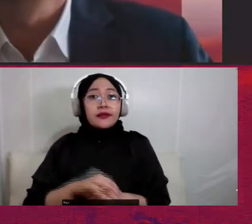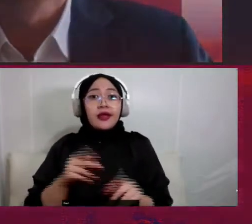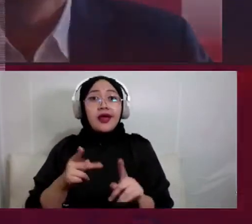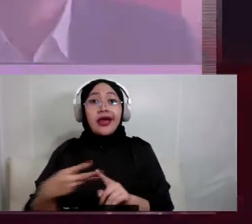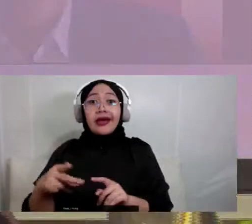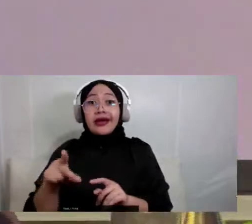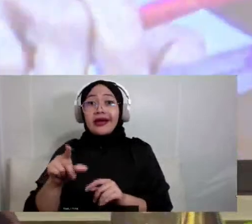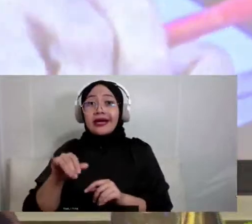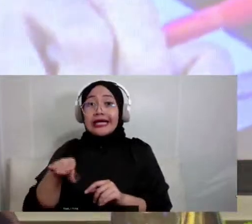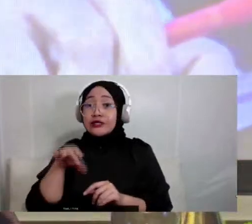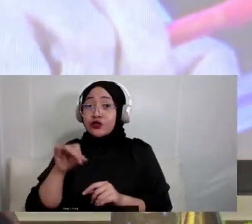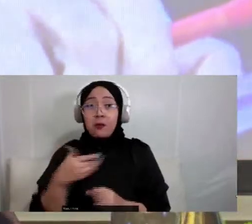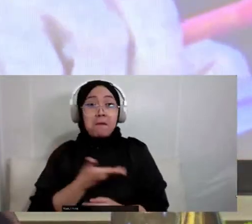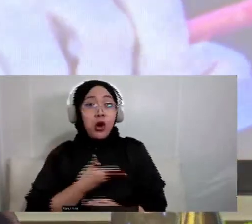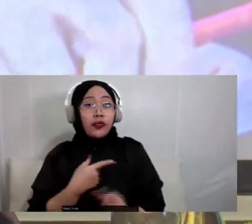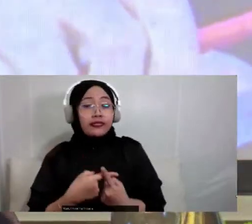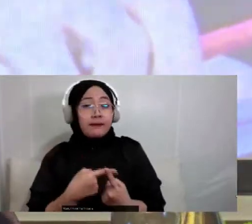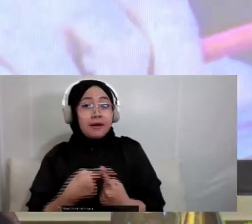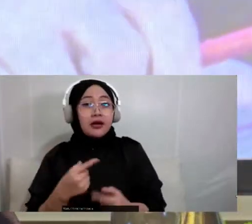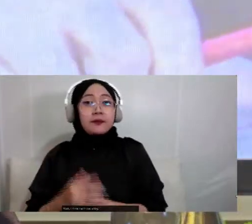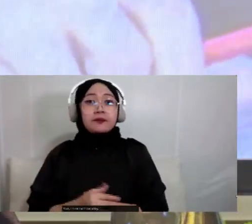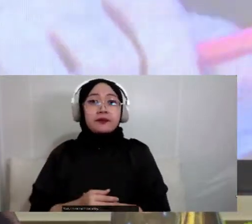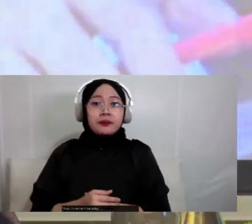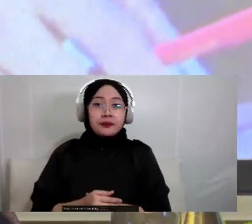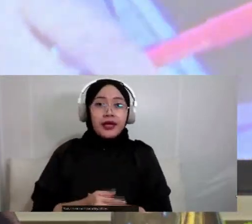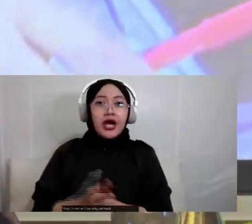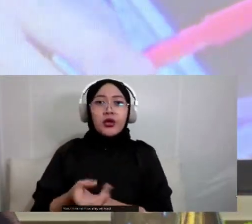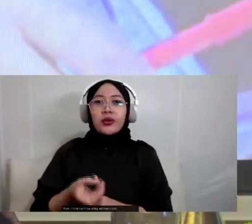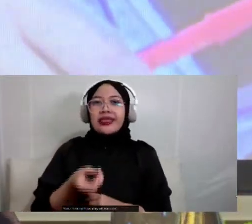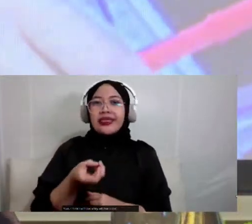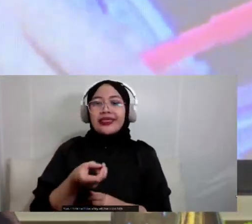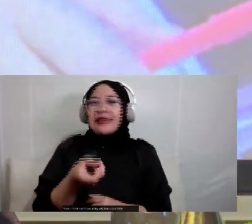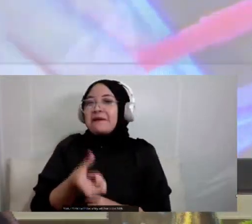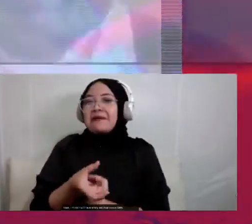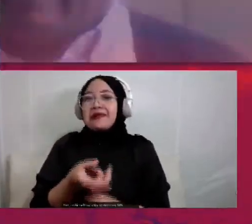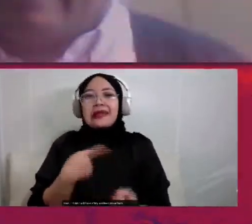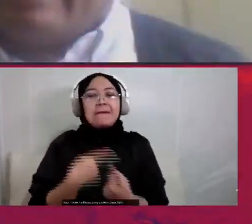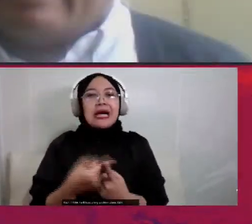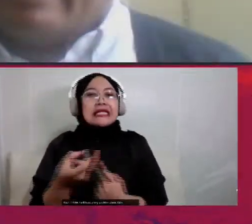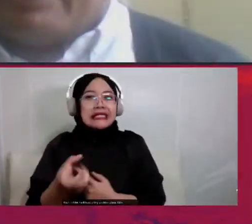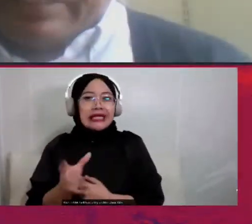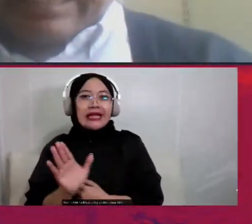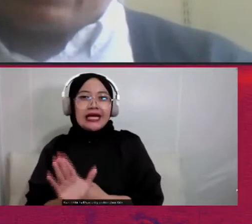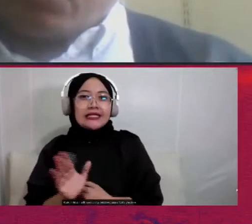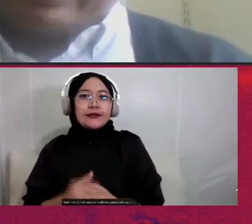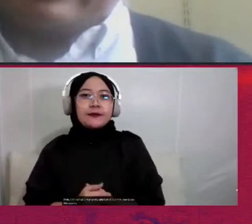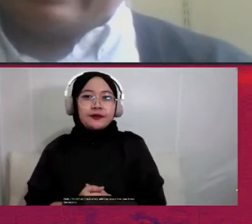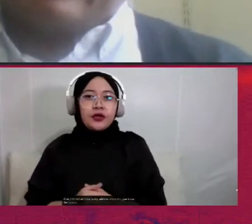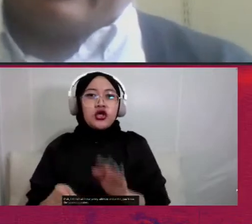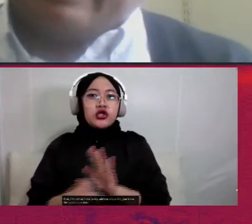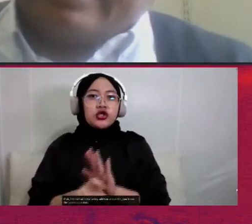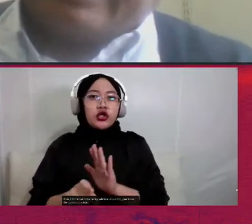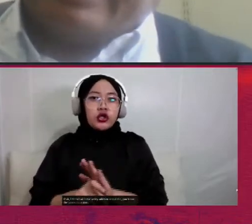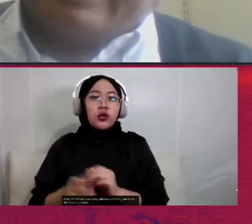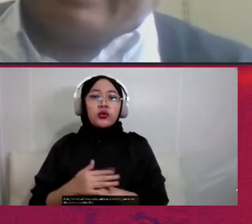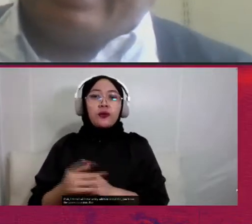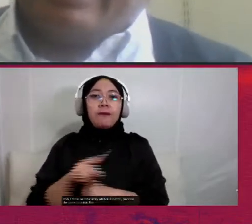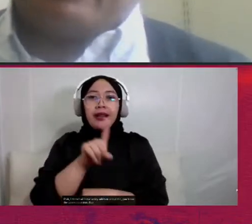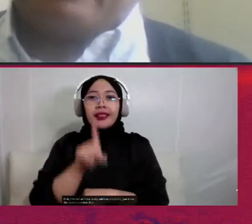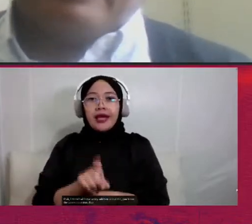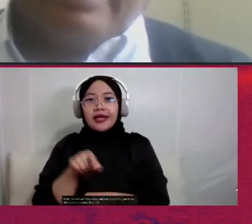Yeah, I think I will have a tiny addition about the, the second question,